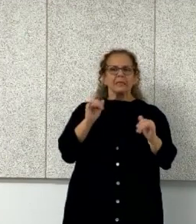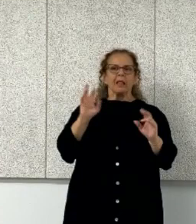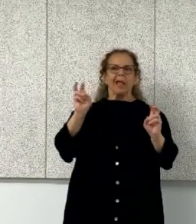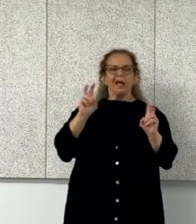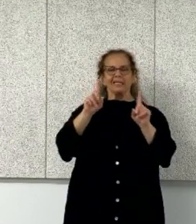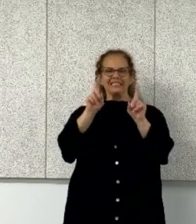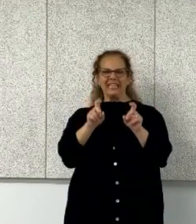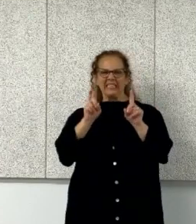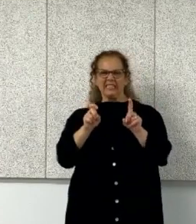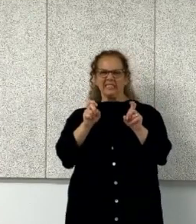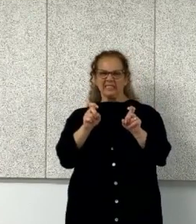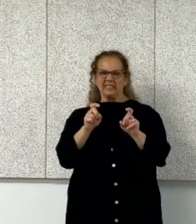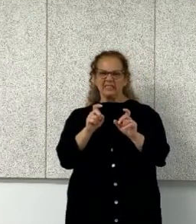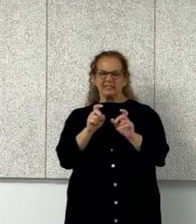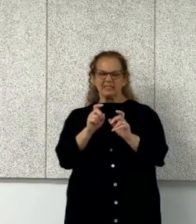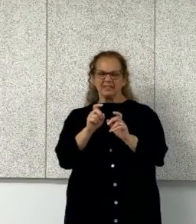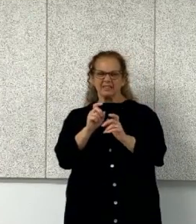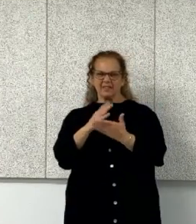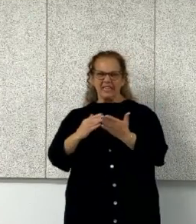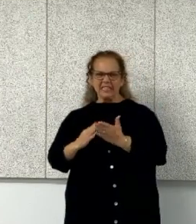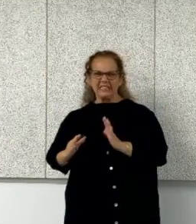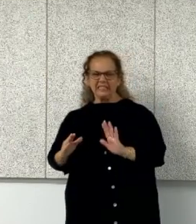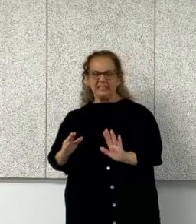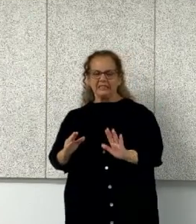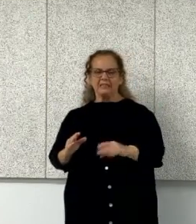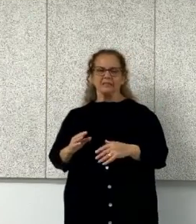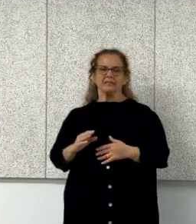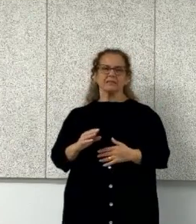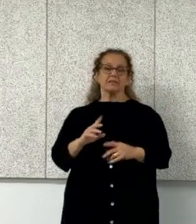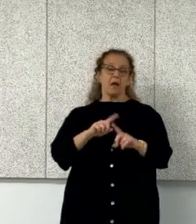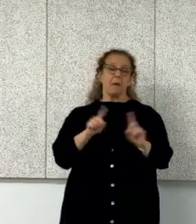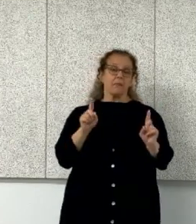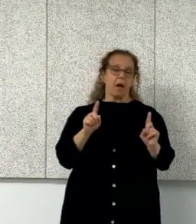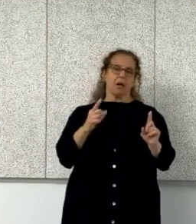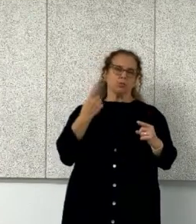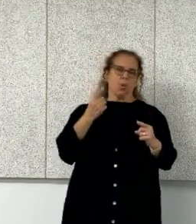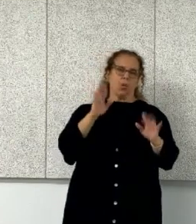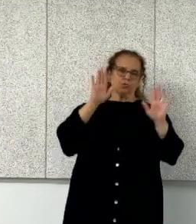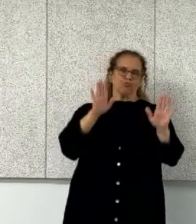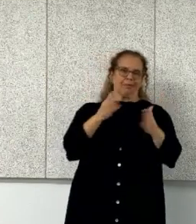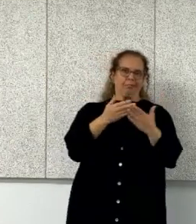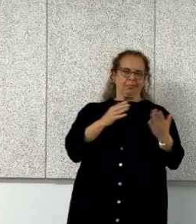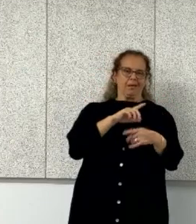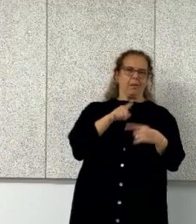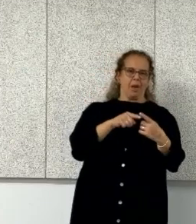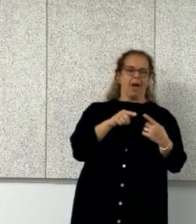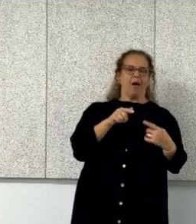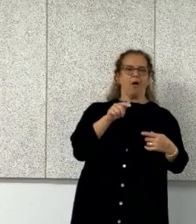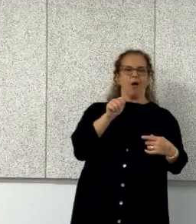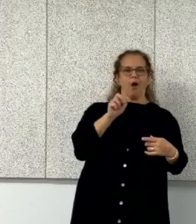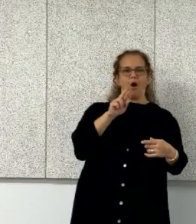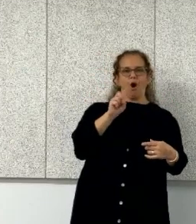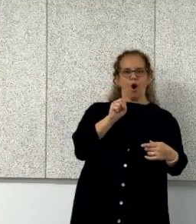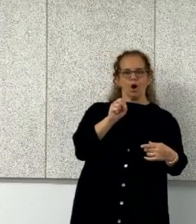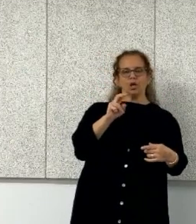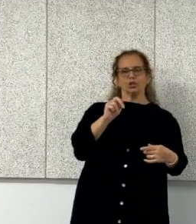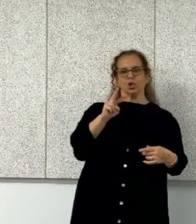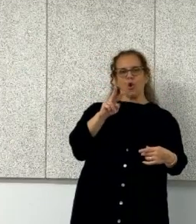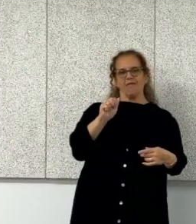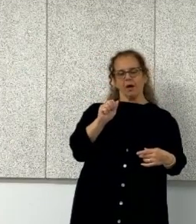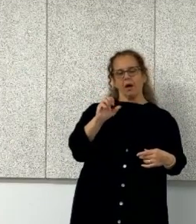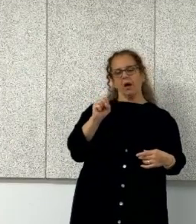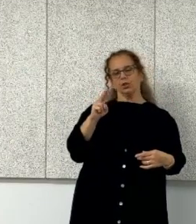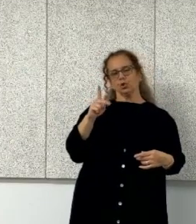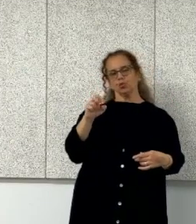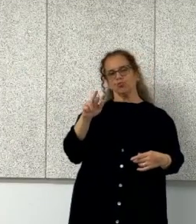where this is, you know, the start. And just to say, a great part about Ars Nova Supra as well is the accessibility, like possibilities there. You